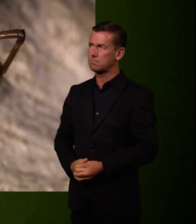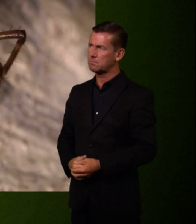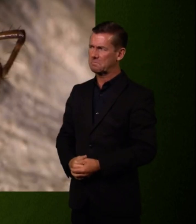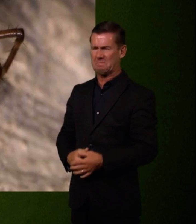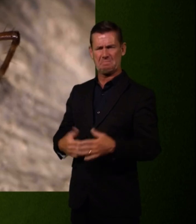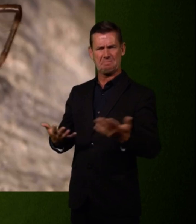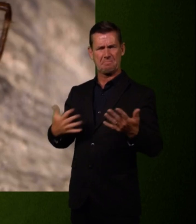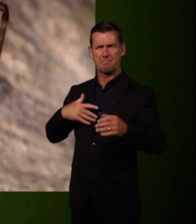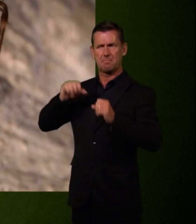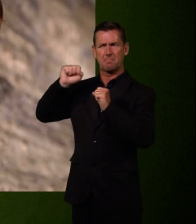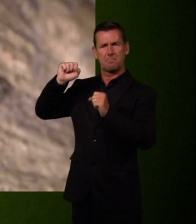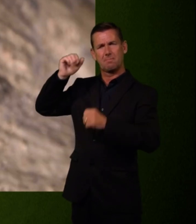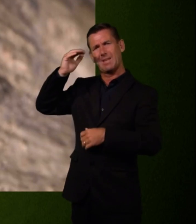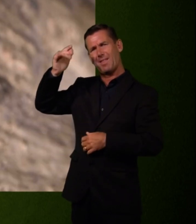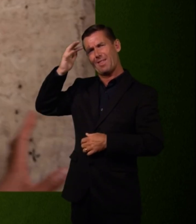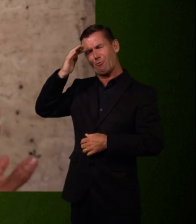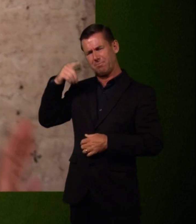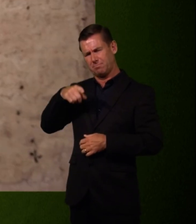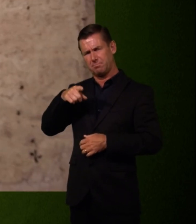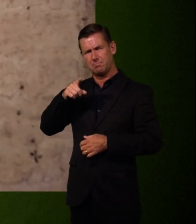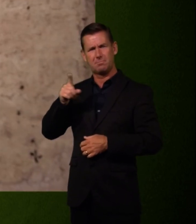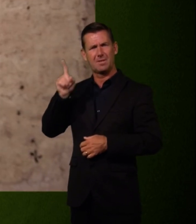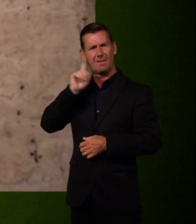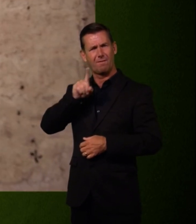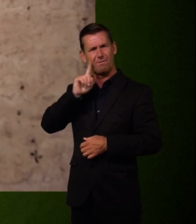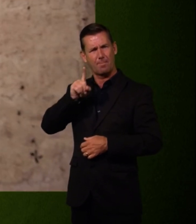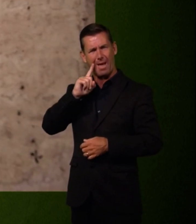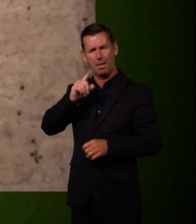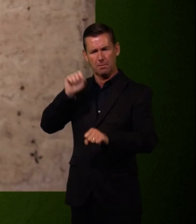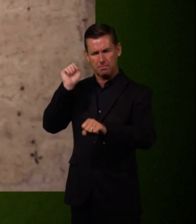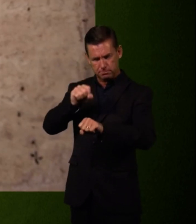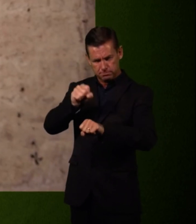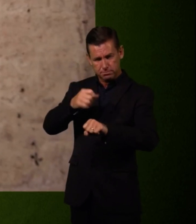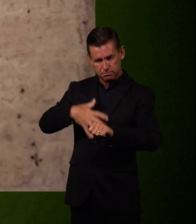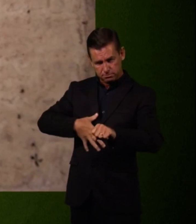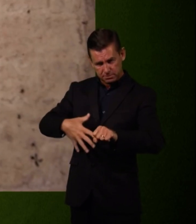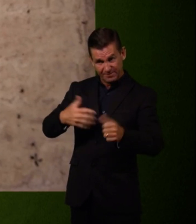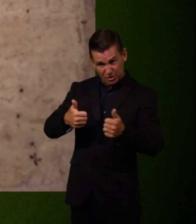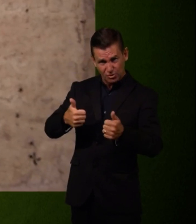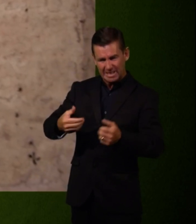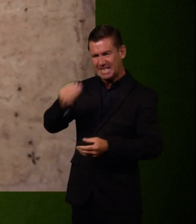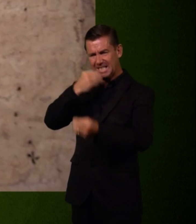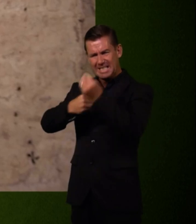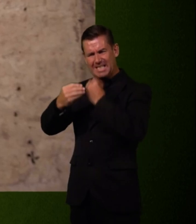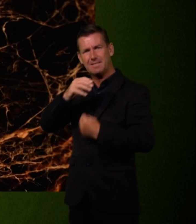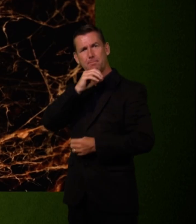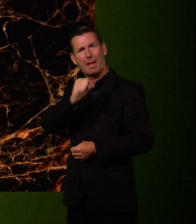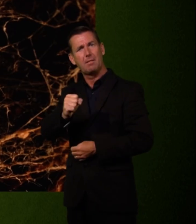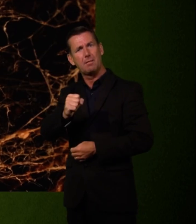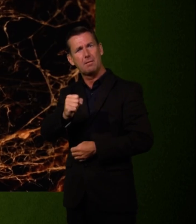that the experts have is that the females are eating the males after breeding, which is why they're not around in the spring.